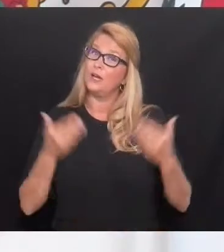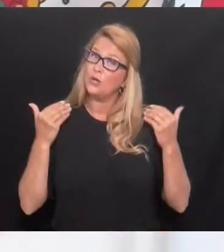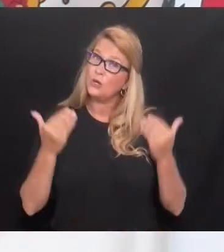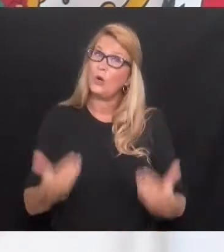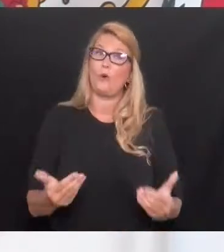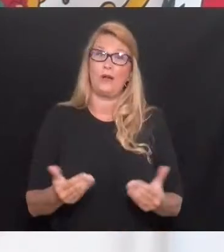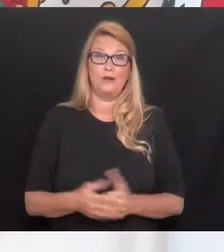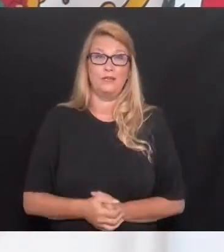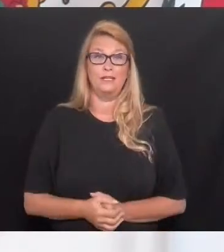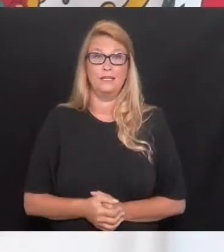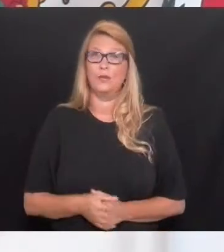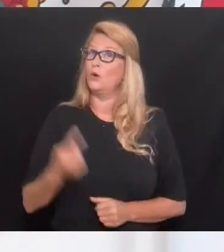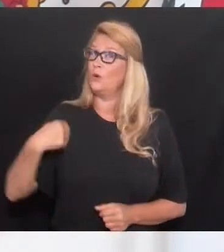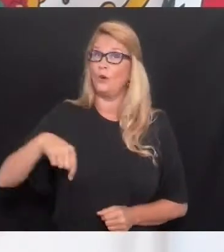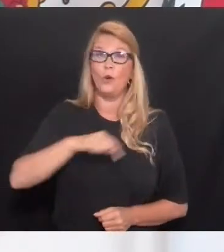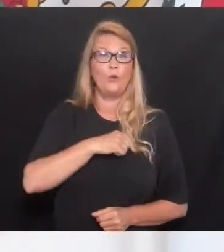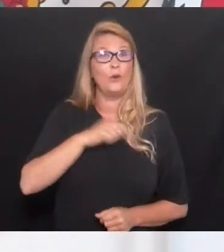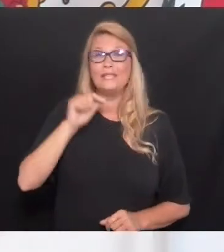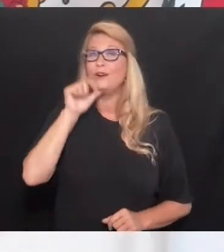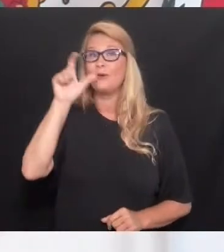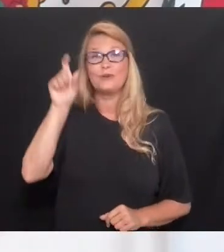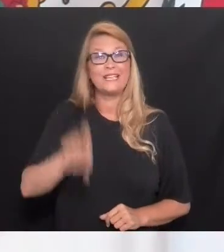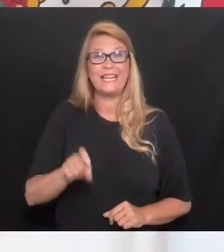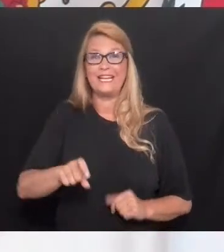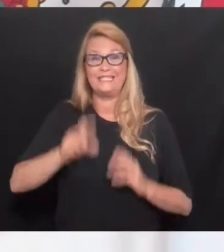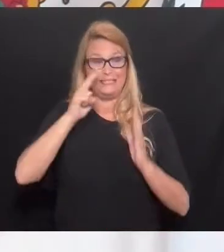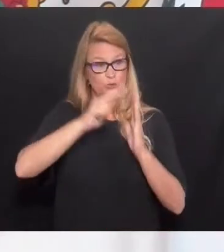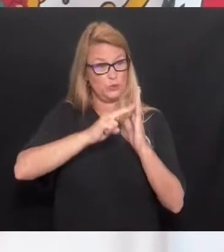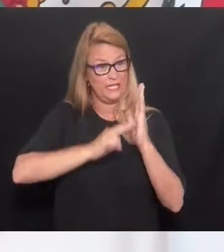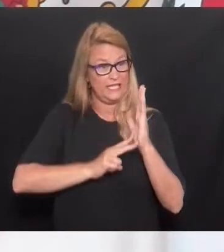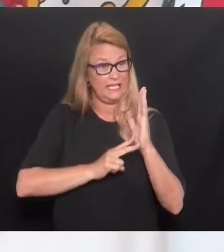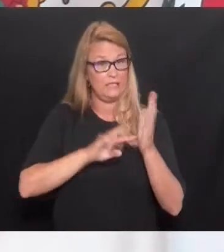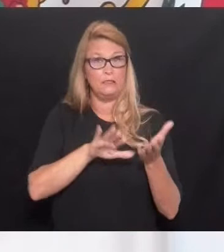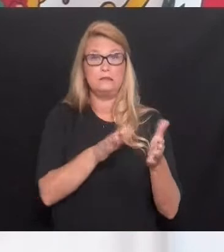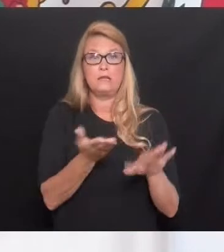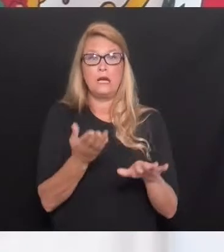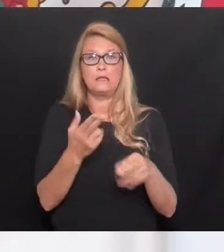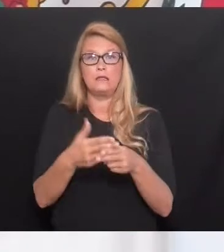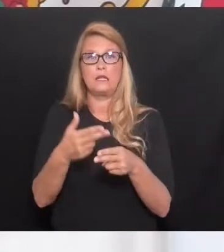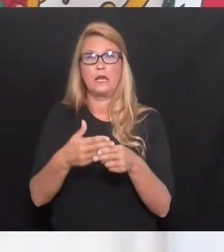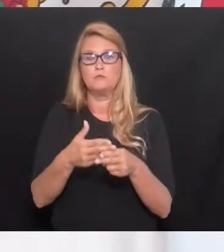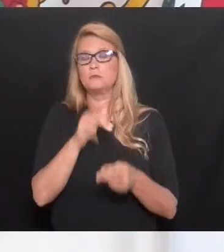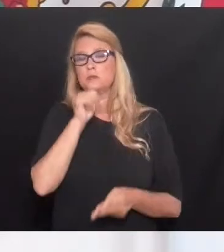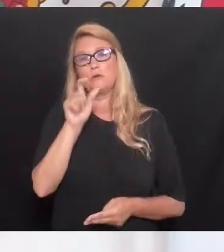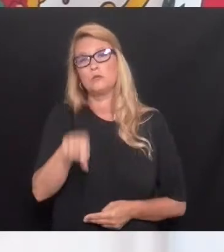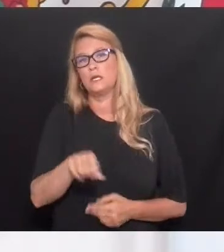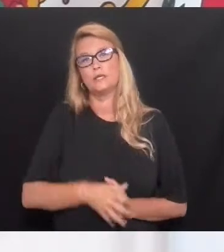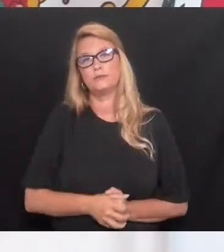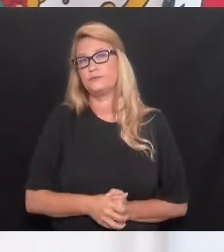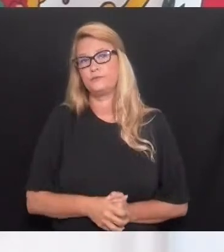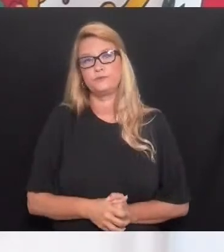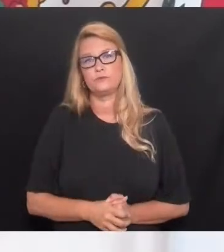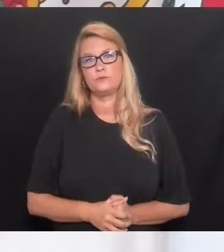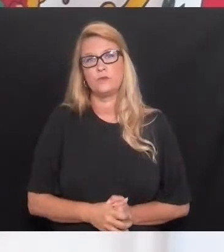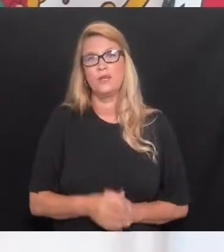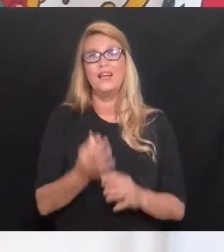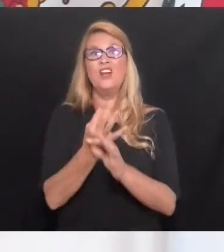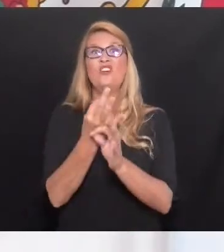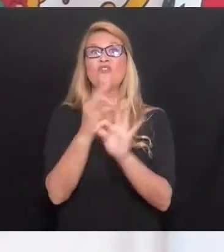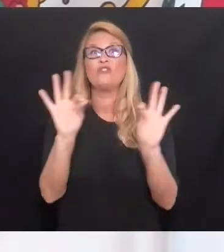We don't need to be reading your name here. We do not need to do that. We have free